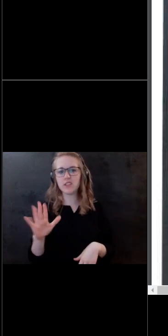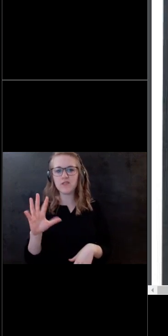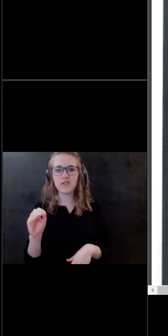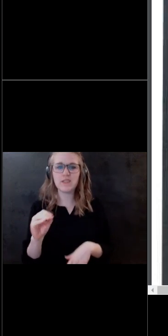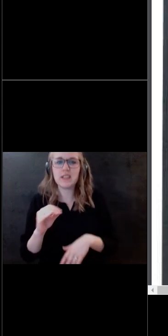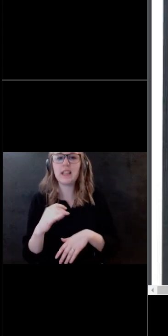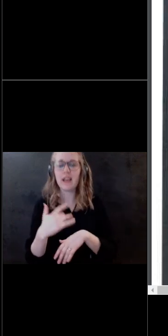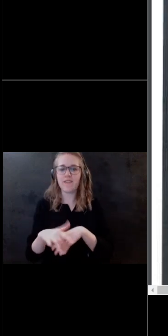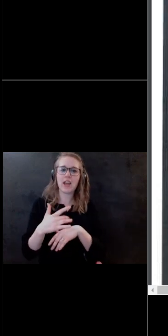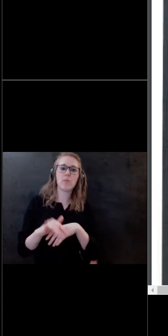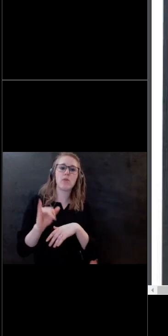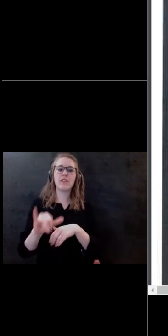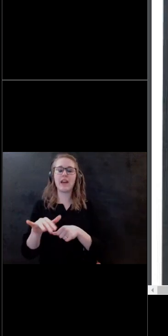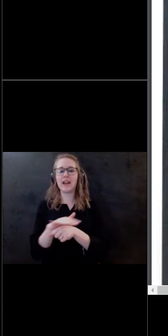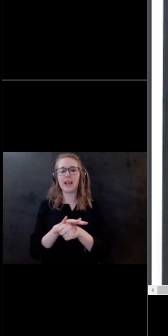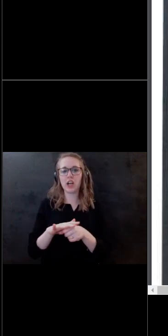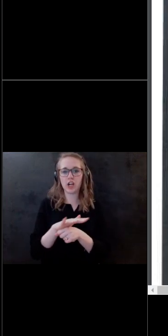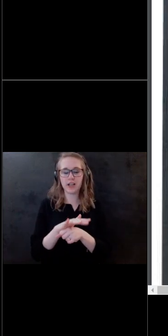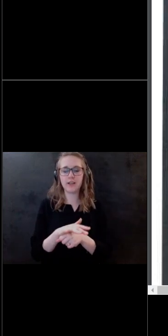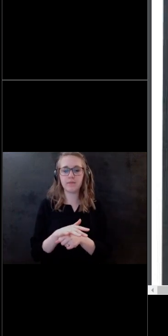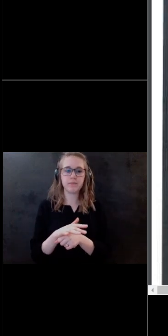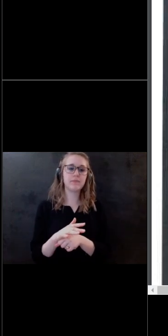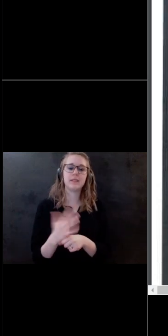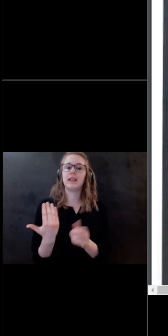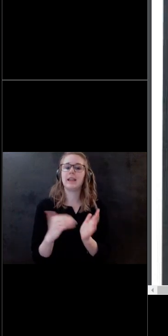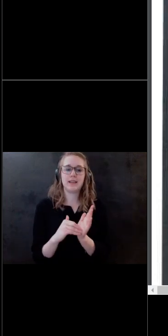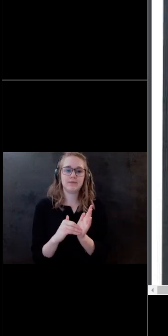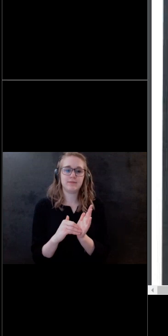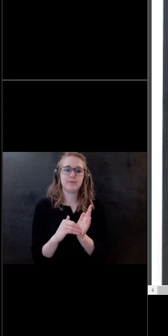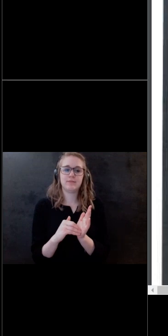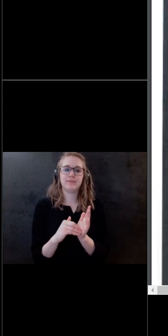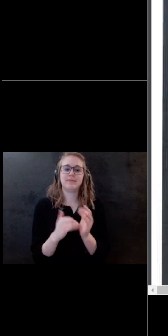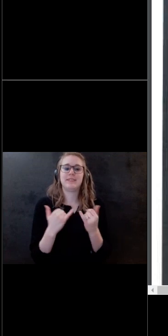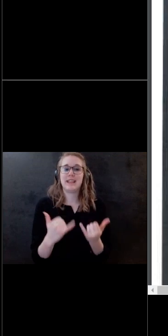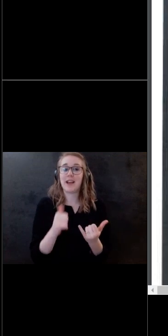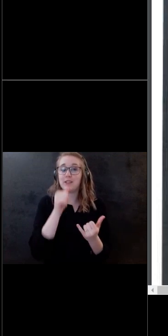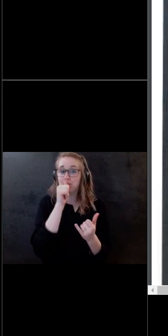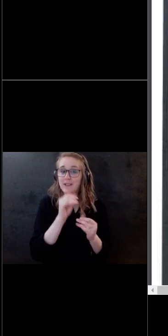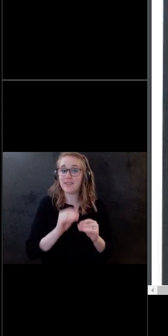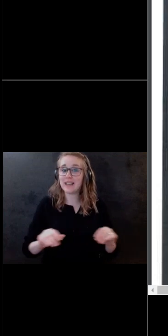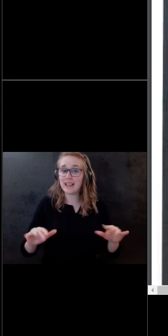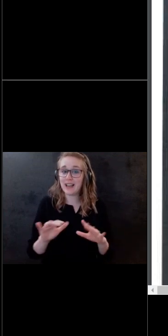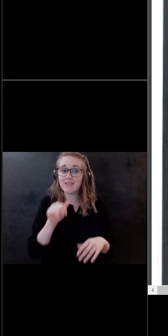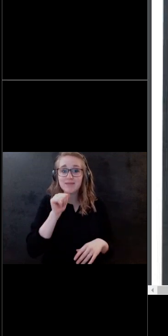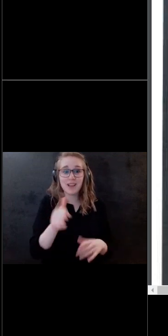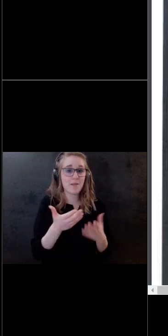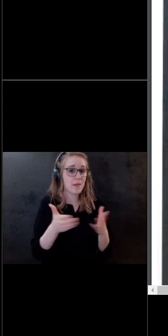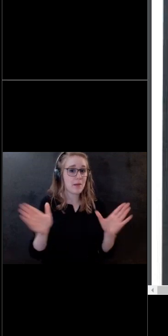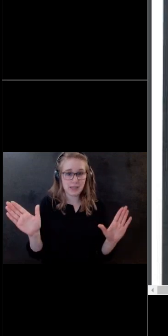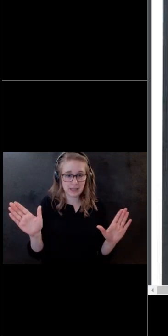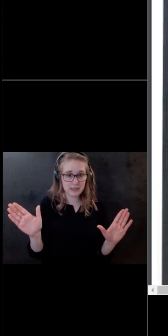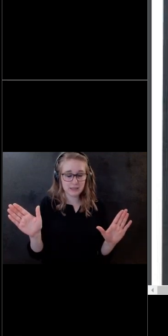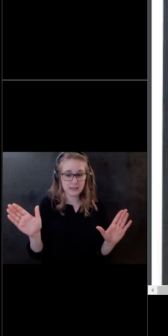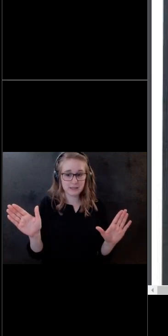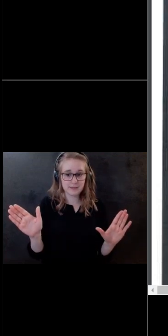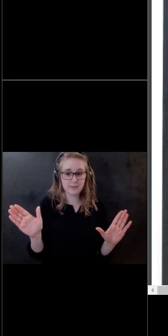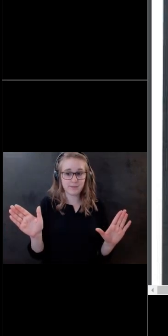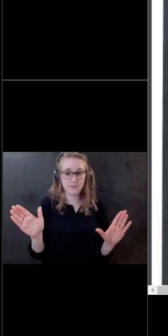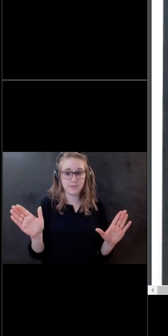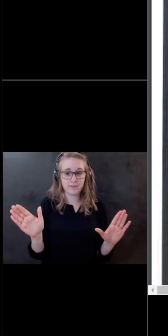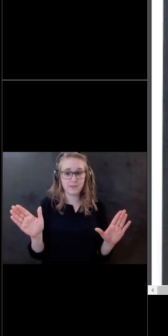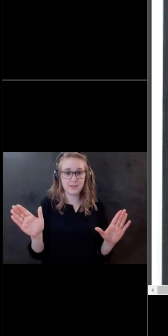spaces that would have been in that public arena. Again, it is now private land. It is no longer public land because